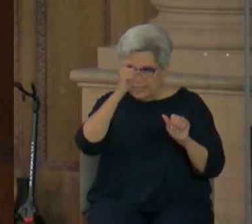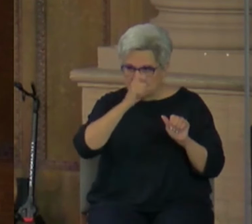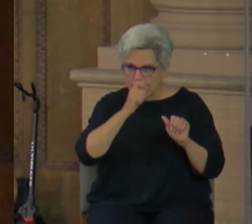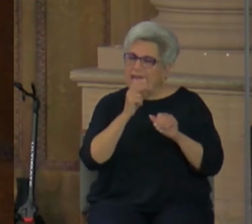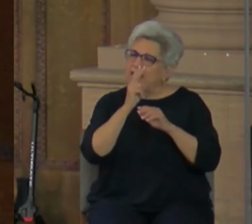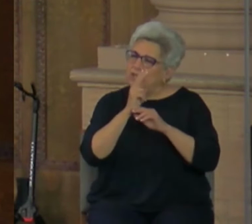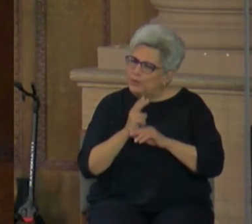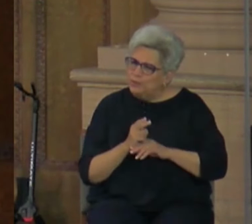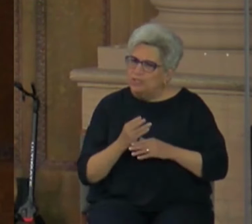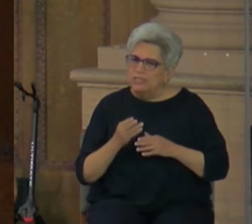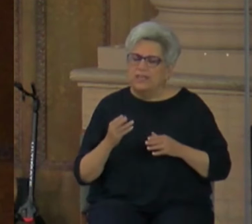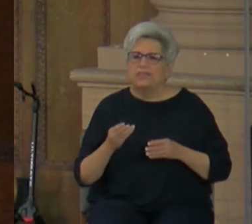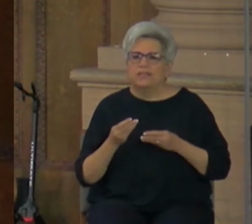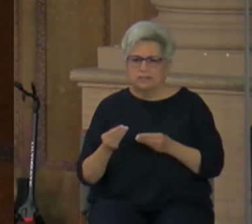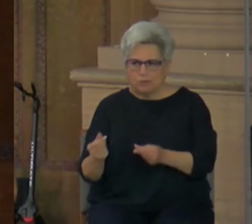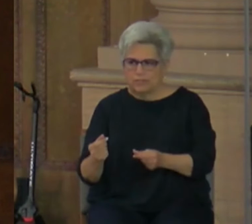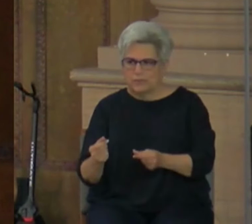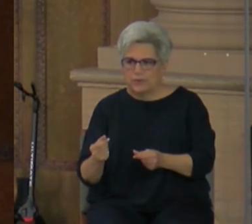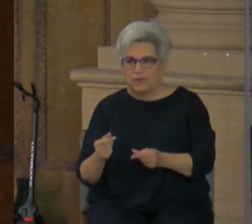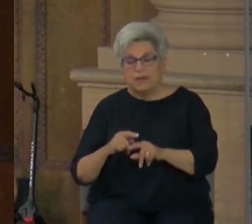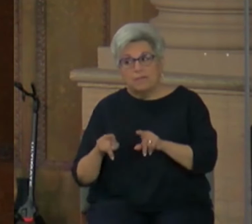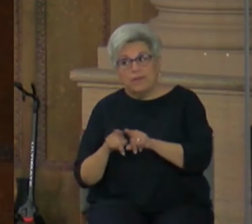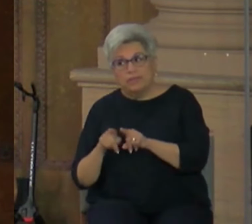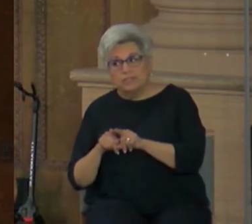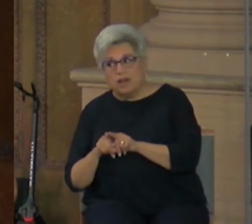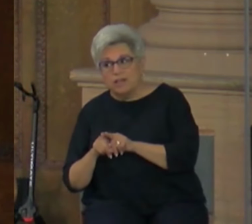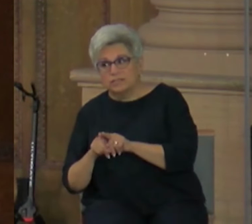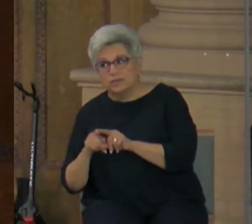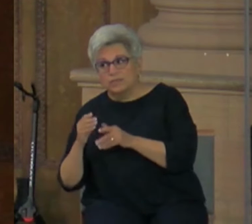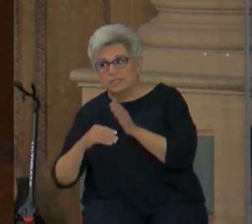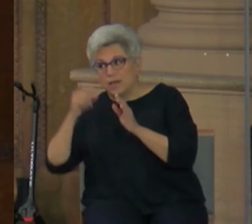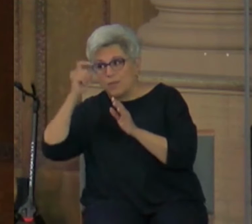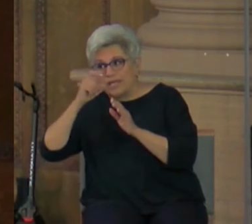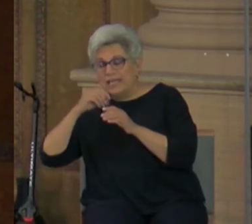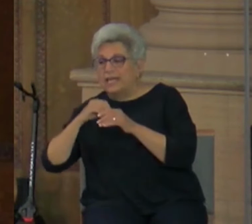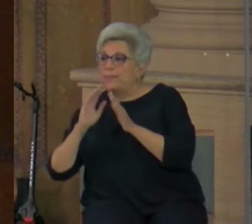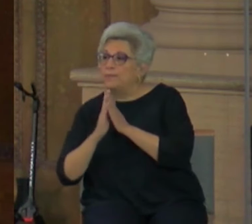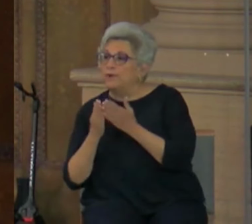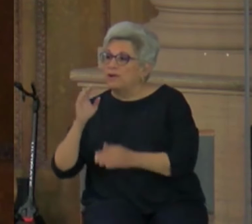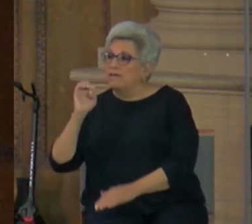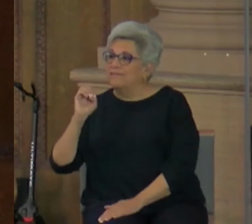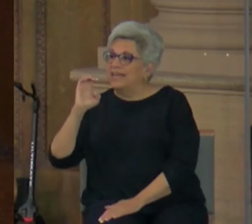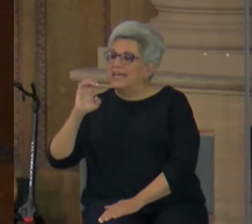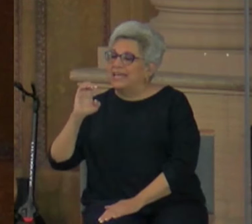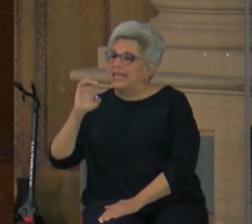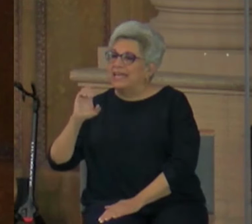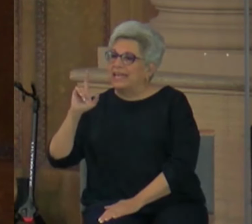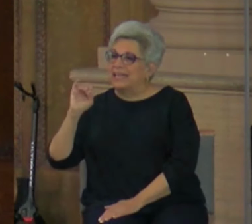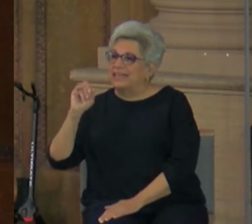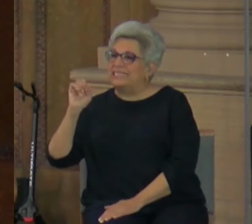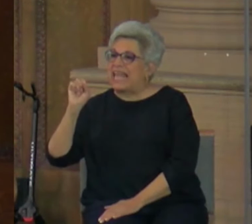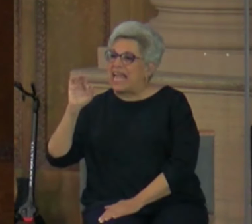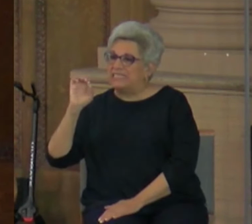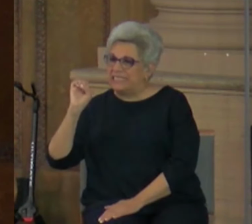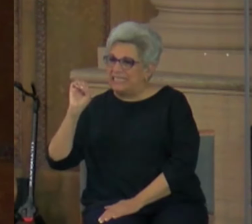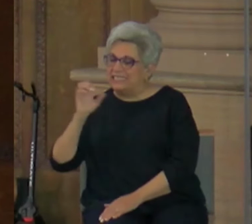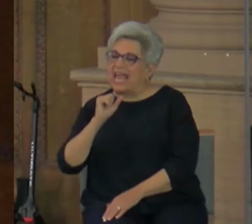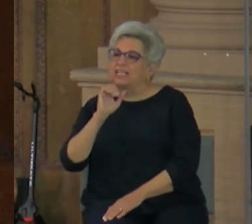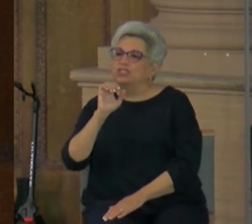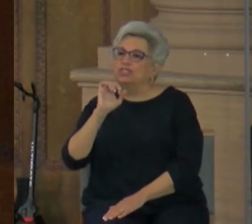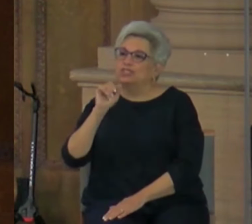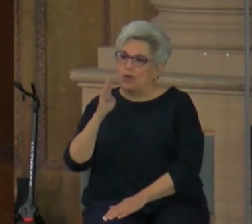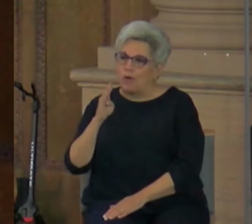work out for you. But there's also wisdom literature like Ecclesiastes and Job that tell us, but things don't